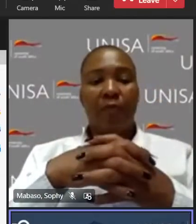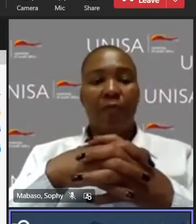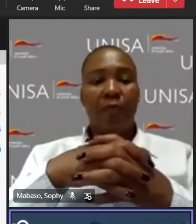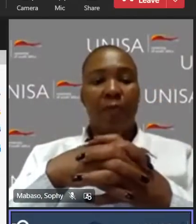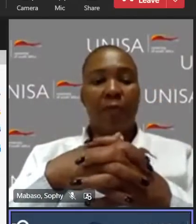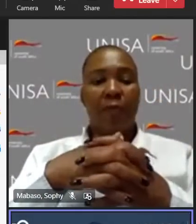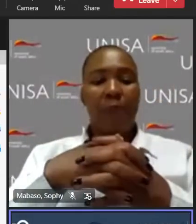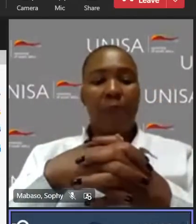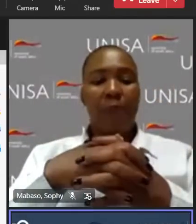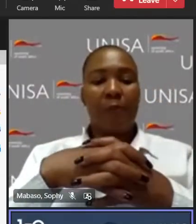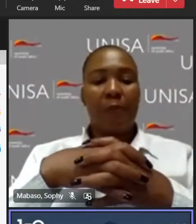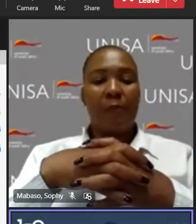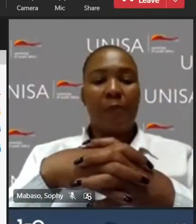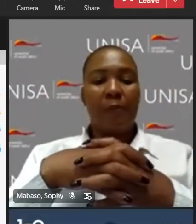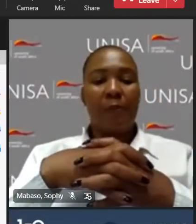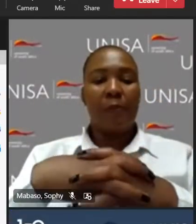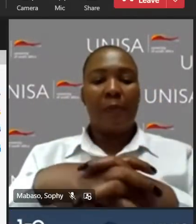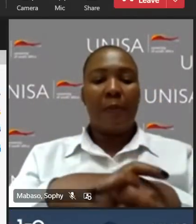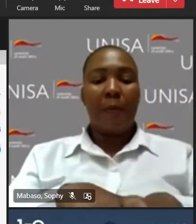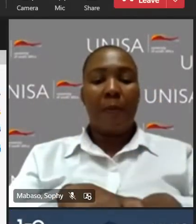Let's just do that.